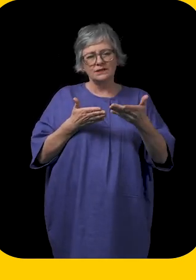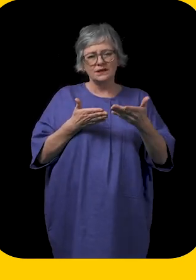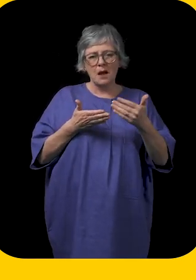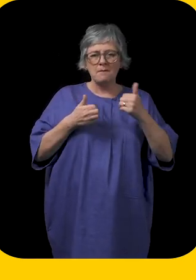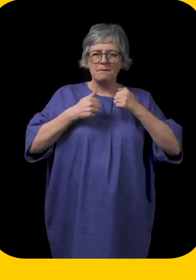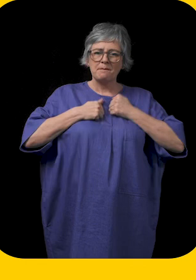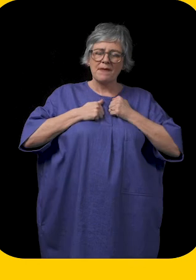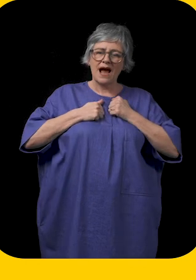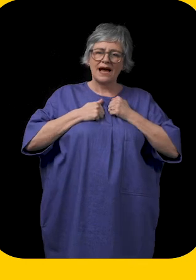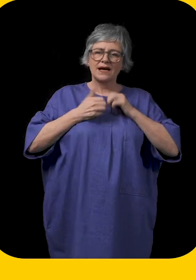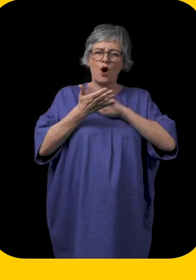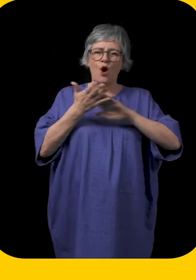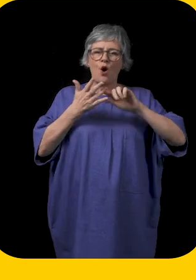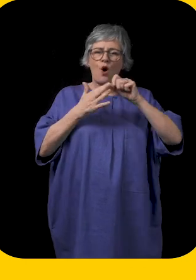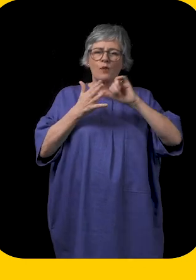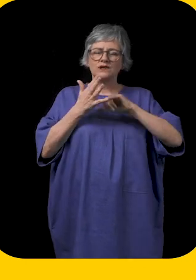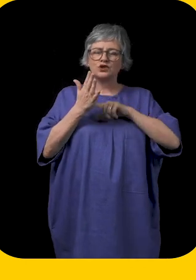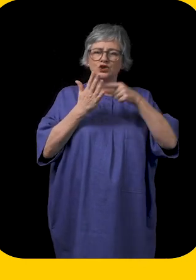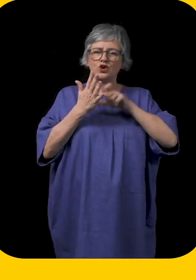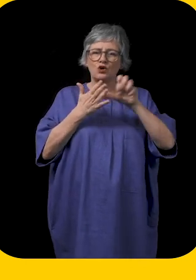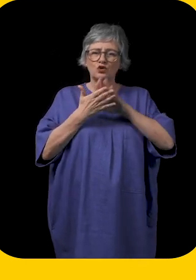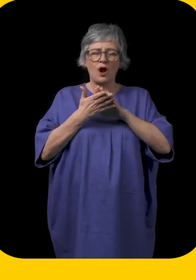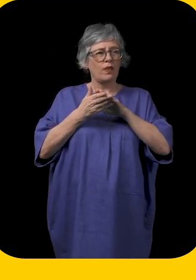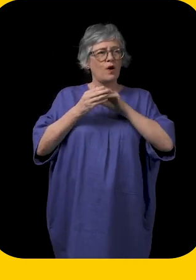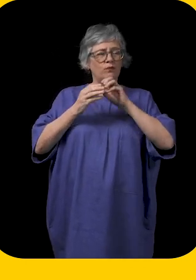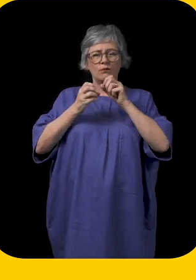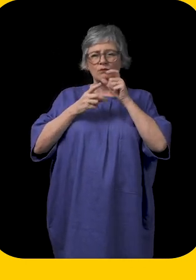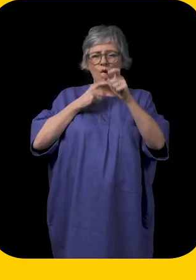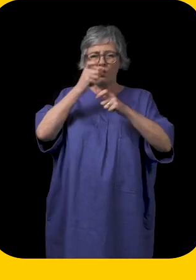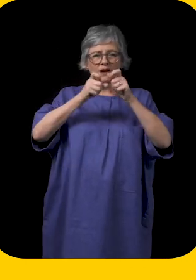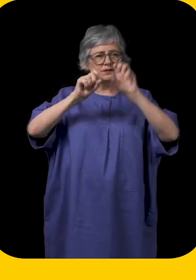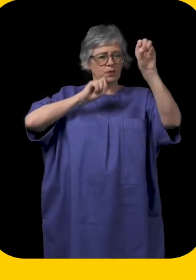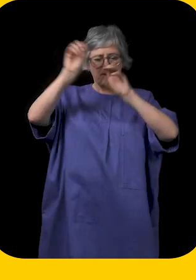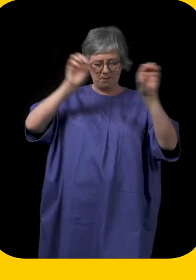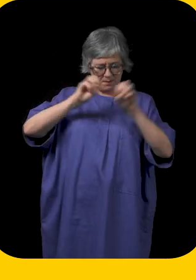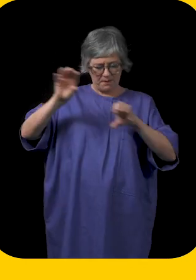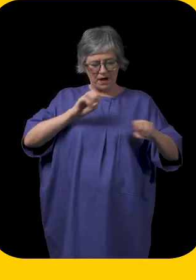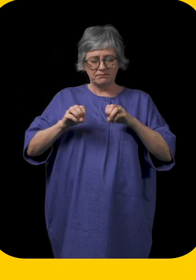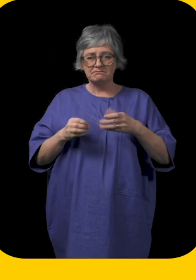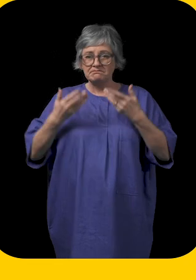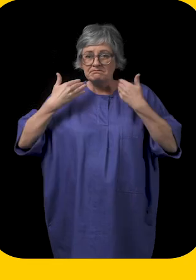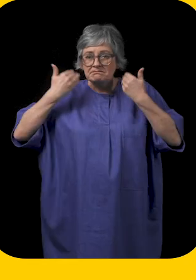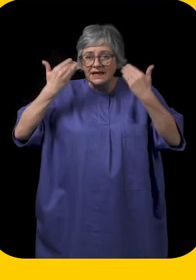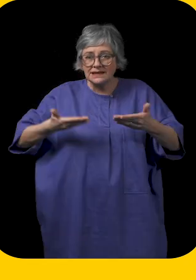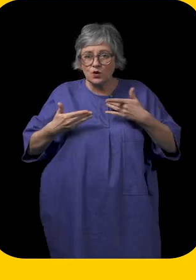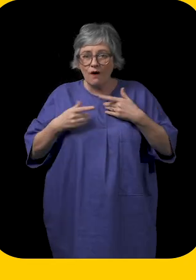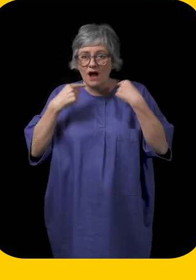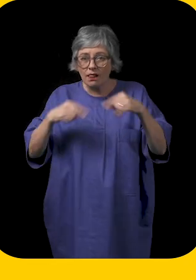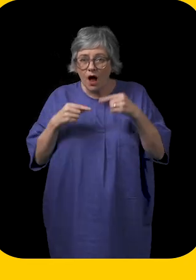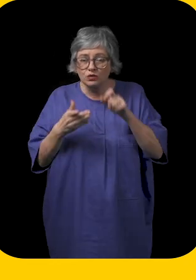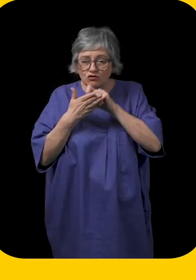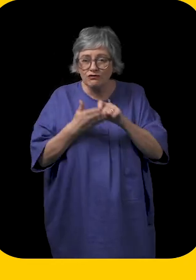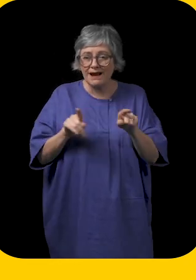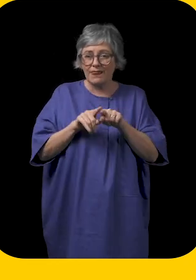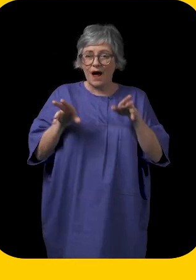that. And so I'd write poems like Hopscotch, which is a poem which is like all the words are spread all over the page. And I didn't know if you